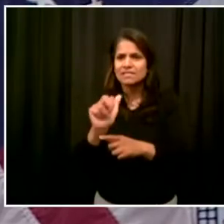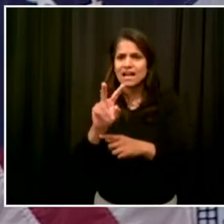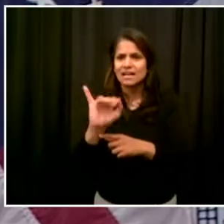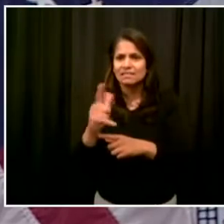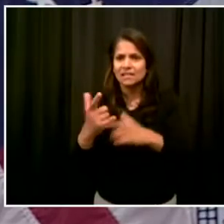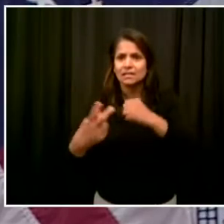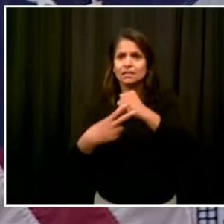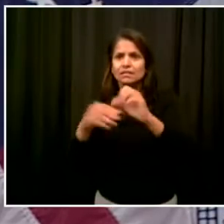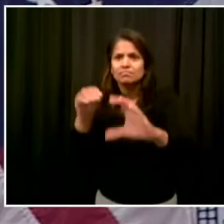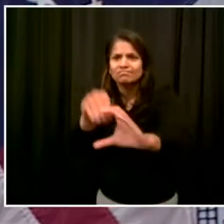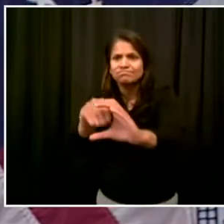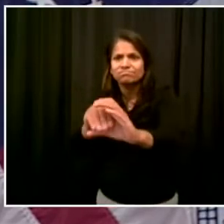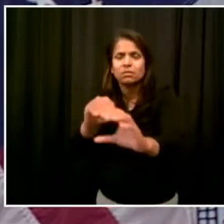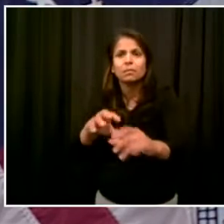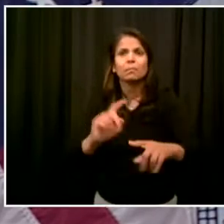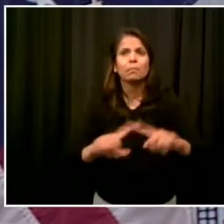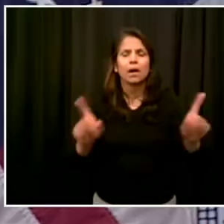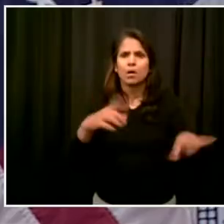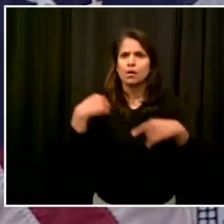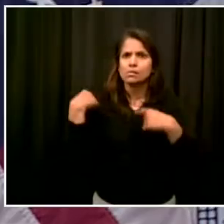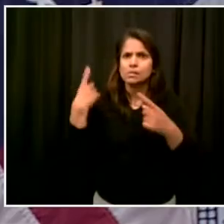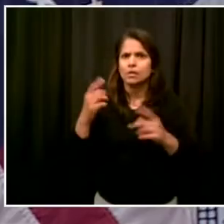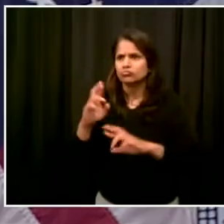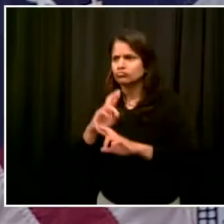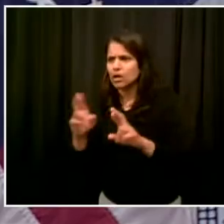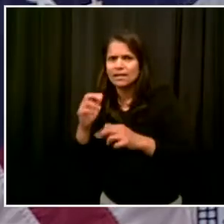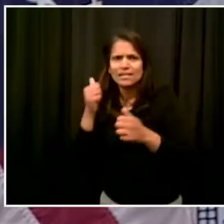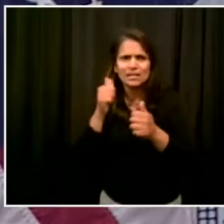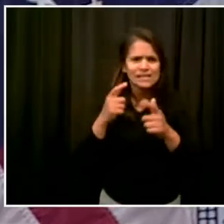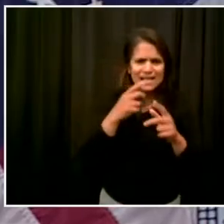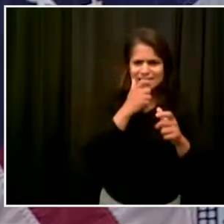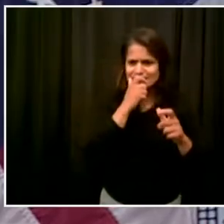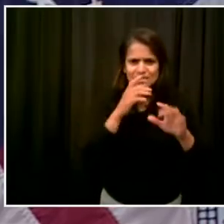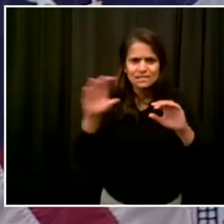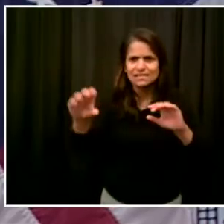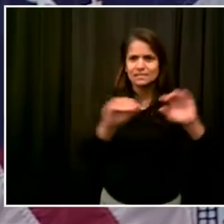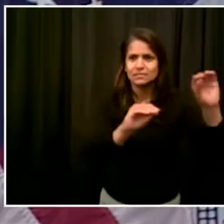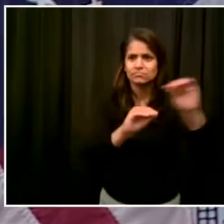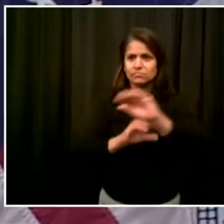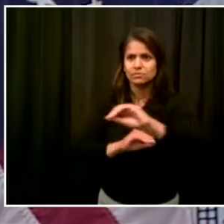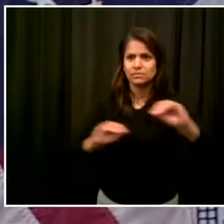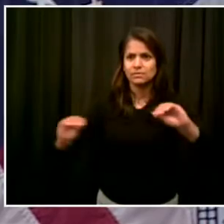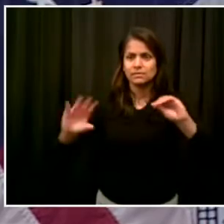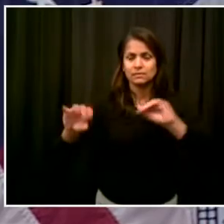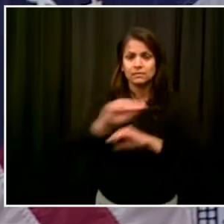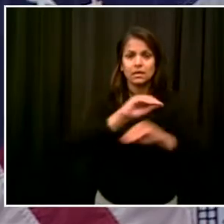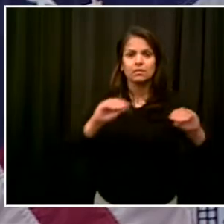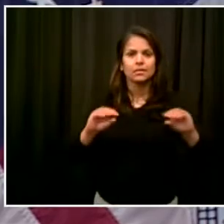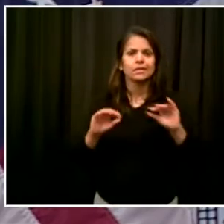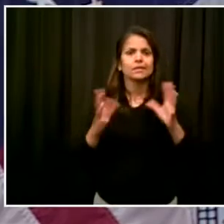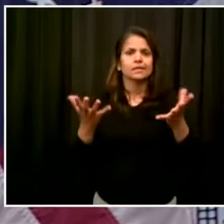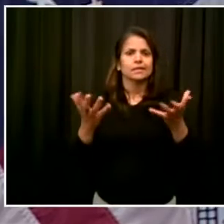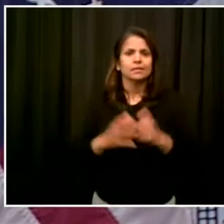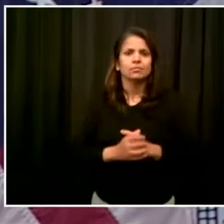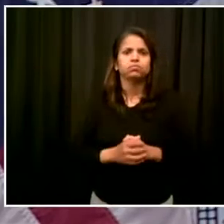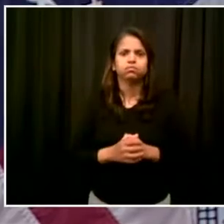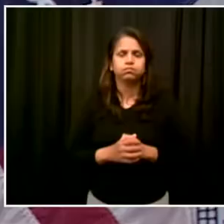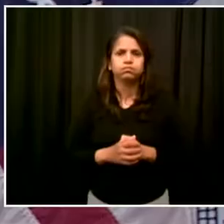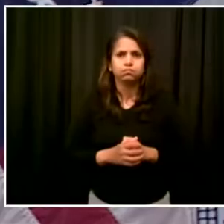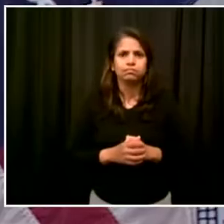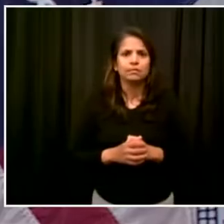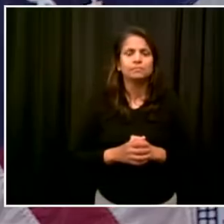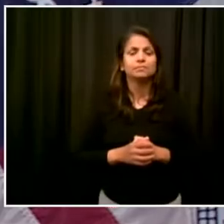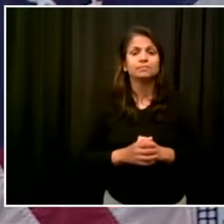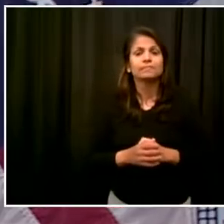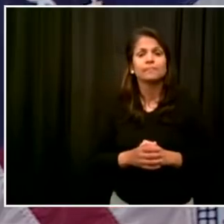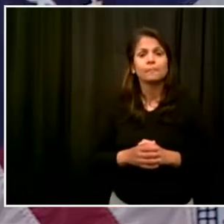for weeks now about how to address the situation. But also for weeks and weeks, we all had the hope that